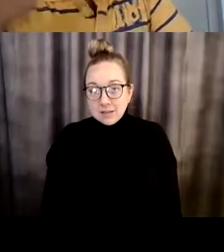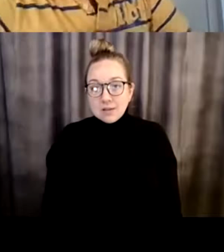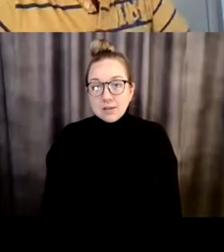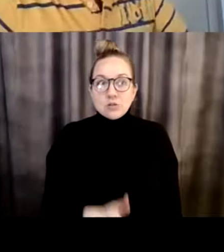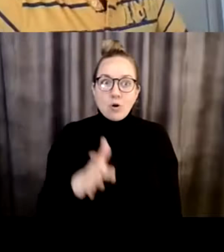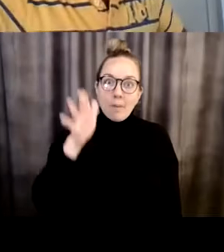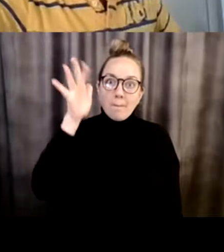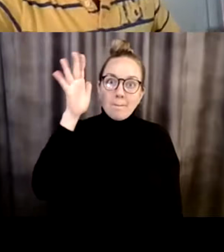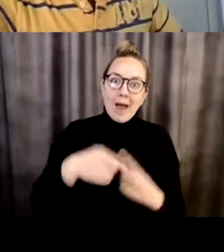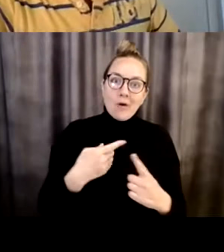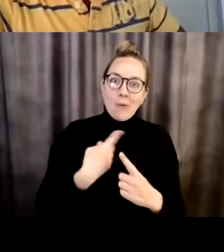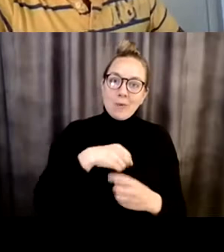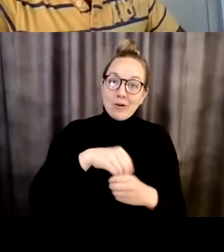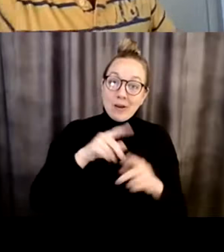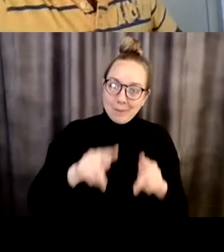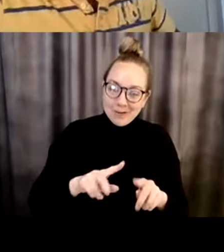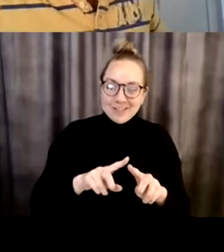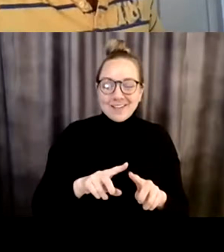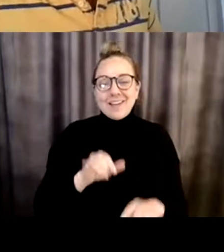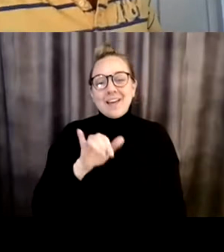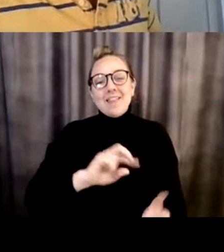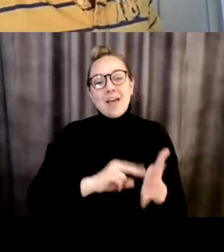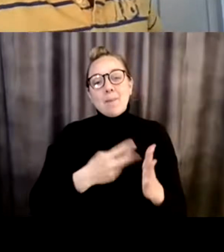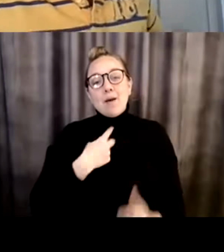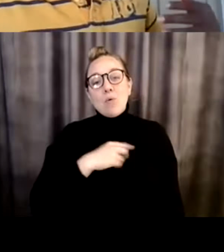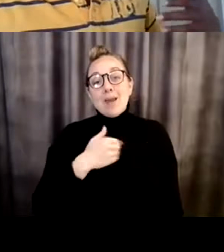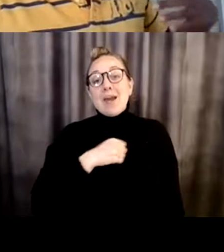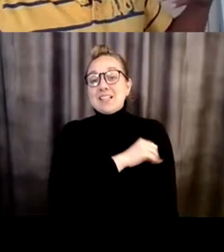a thing, that would mean that we would have staff going to schools